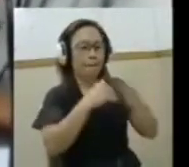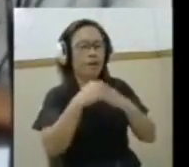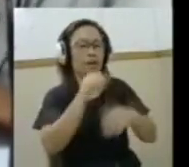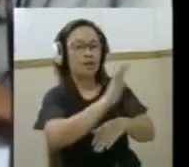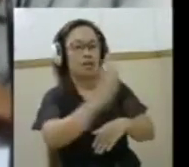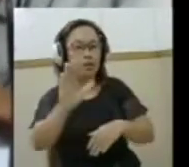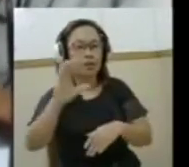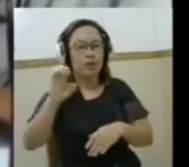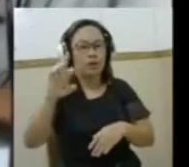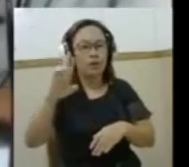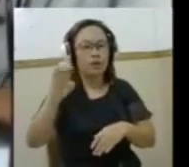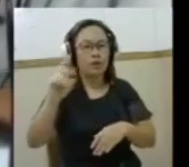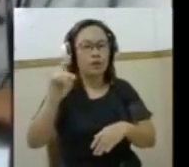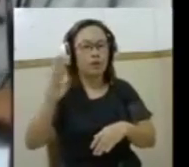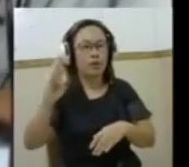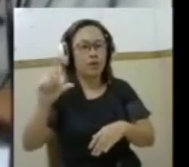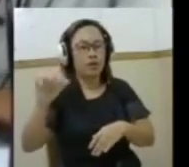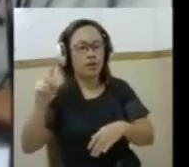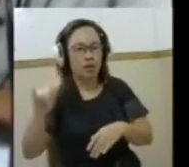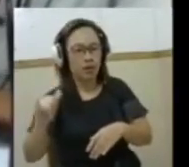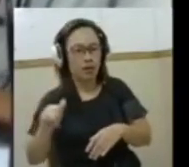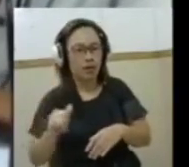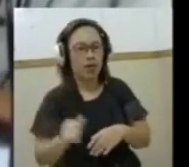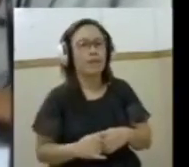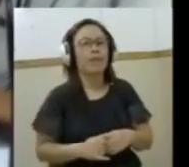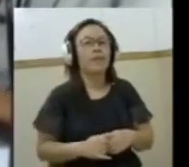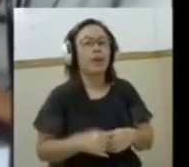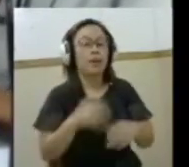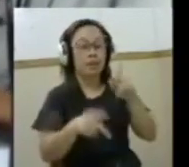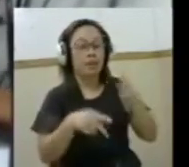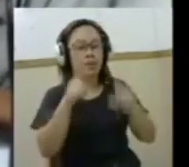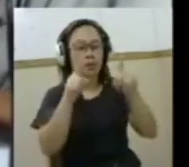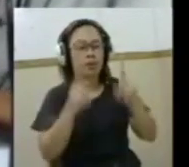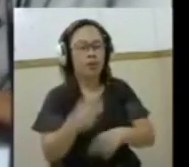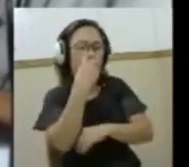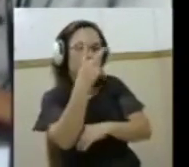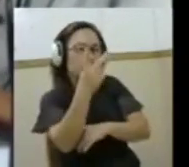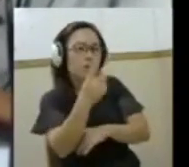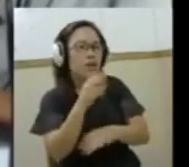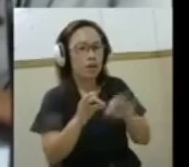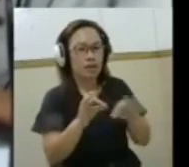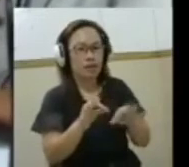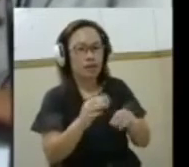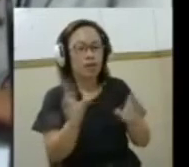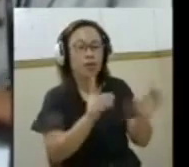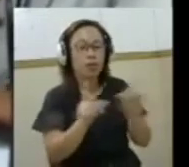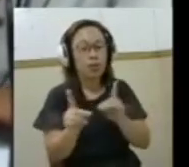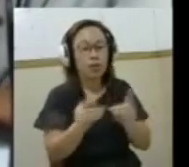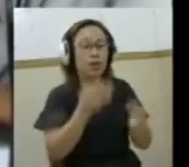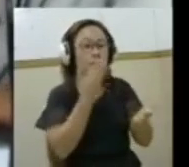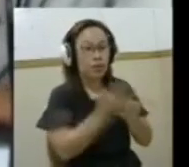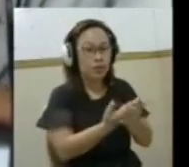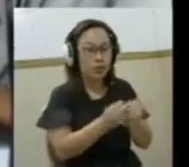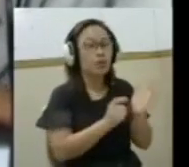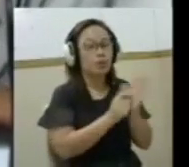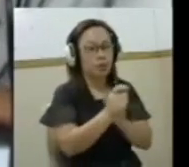credibility. So people will take what you have to say more seriously when they can tell you that you are informed. So